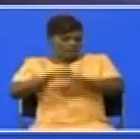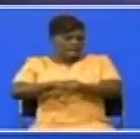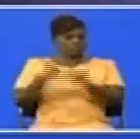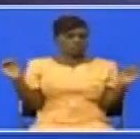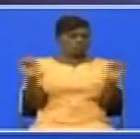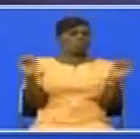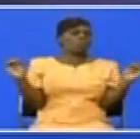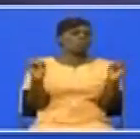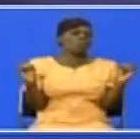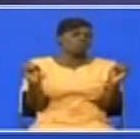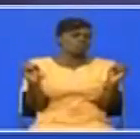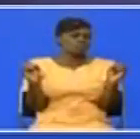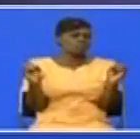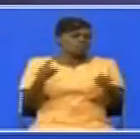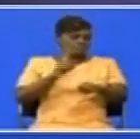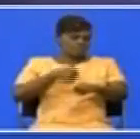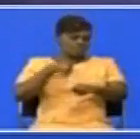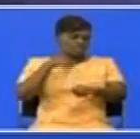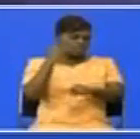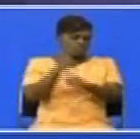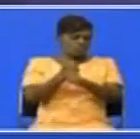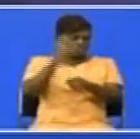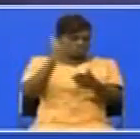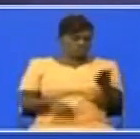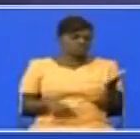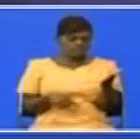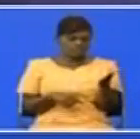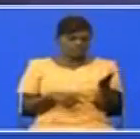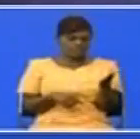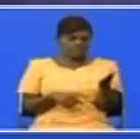responded. So what I did is